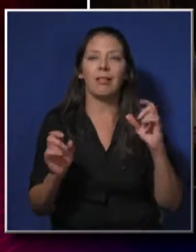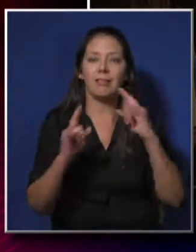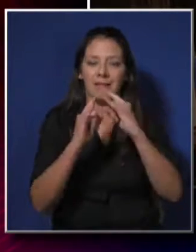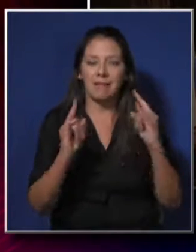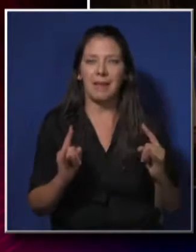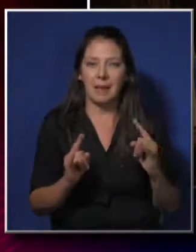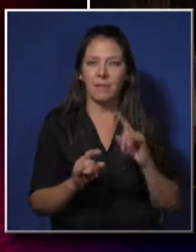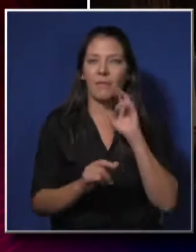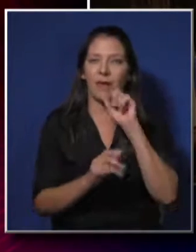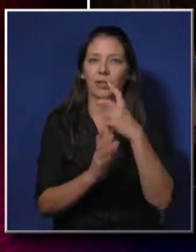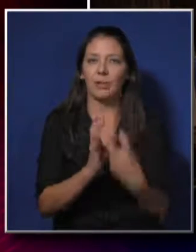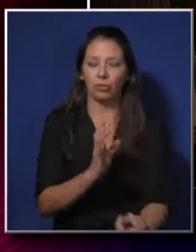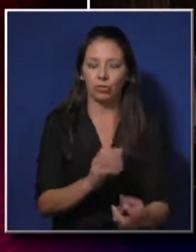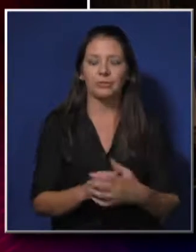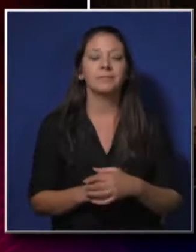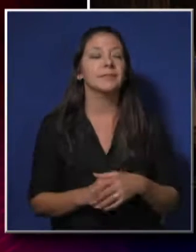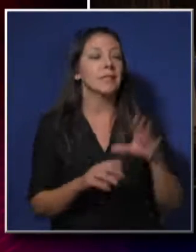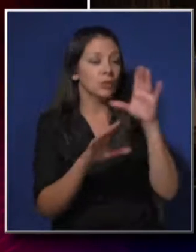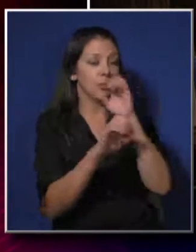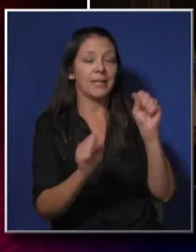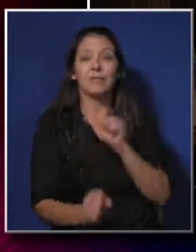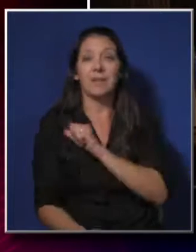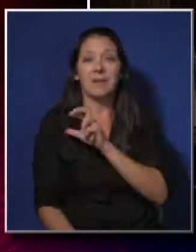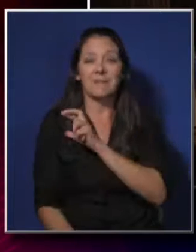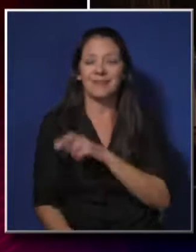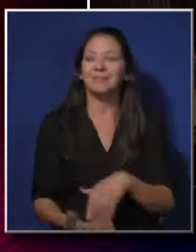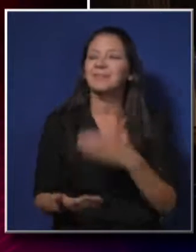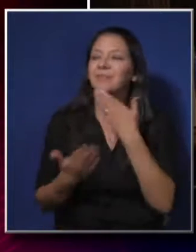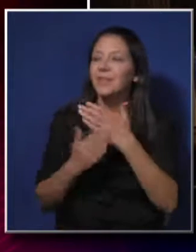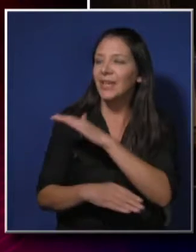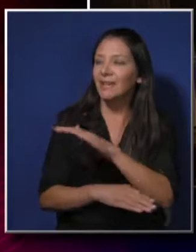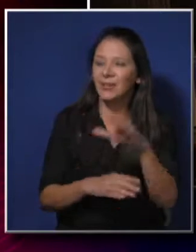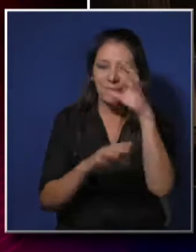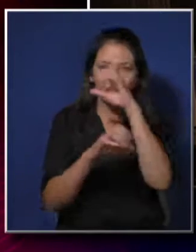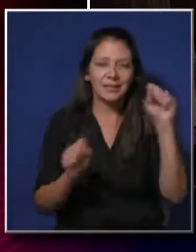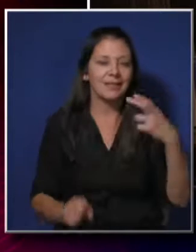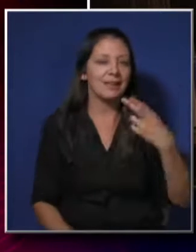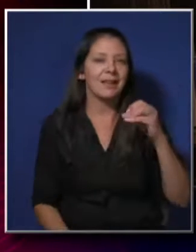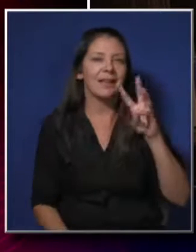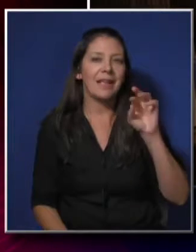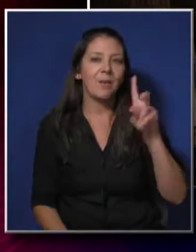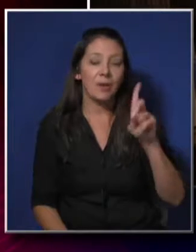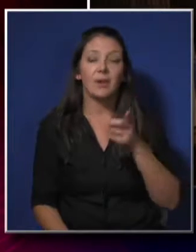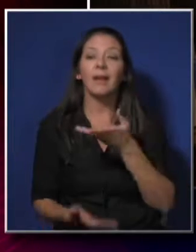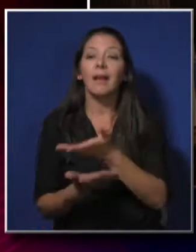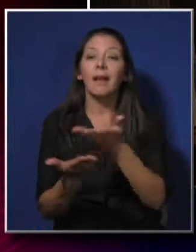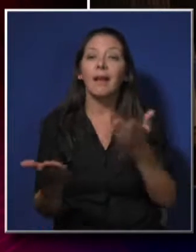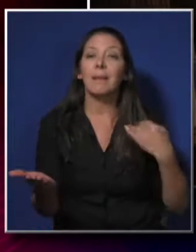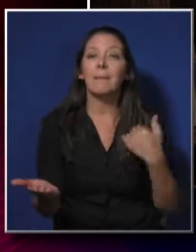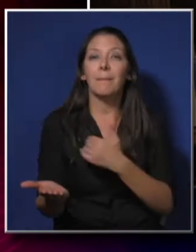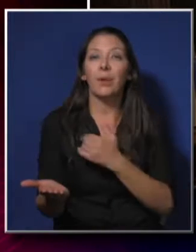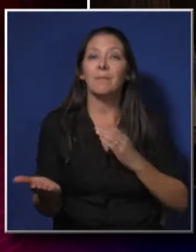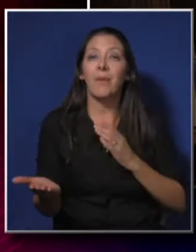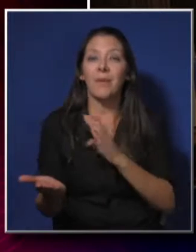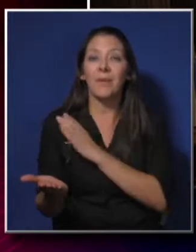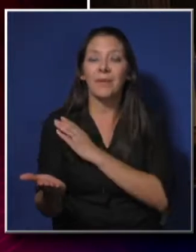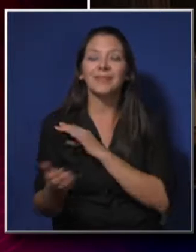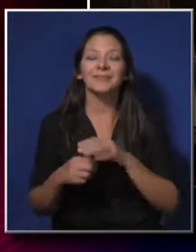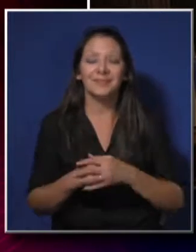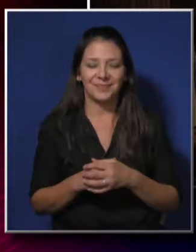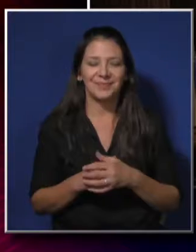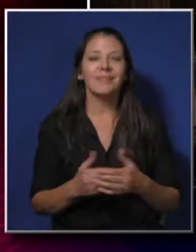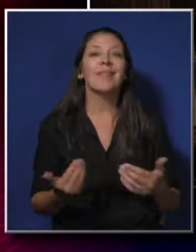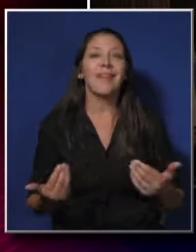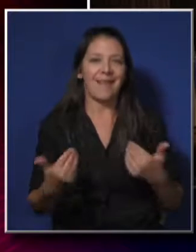Yes, hello. Good afternoon, President Howard and members of the board. We have a real